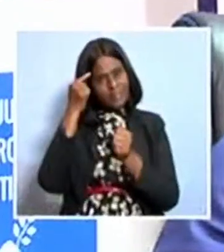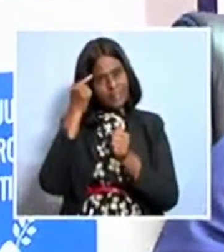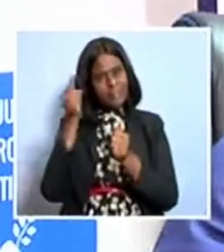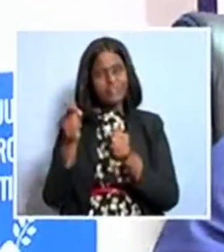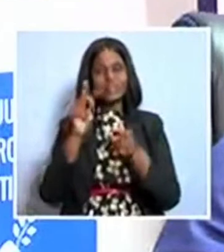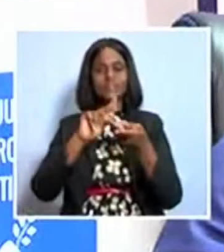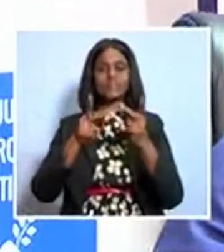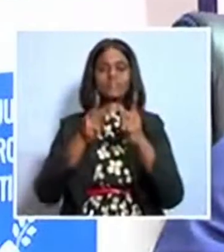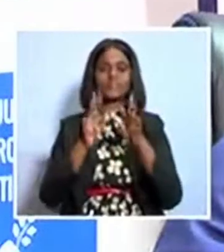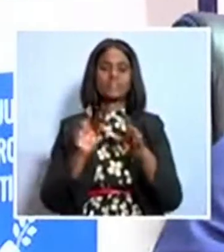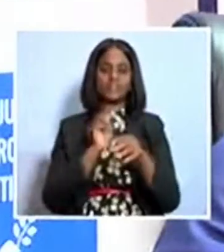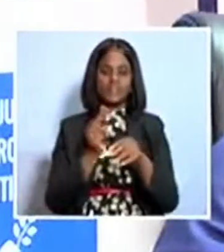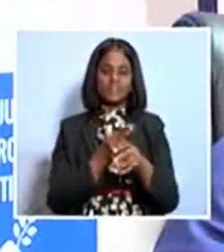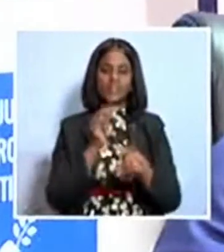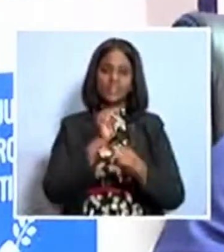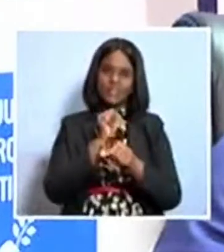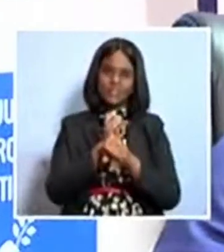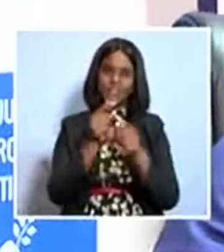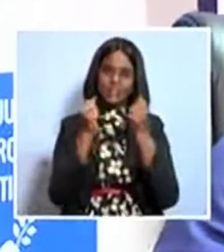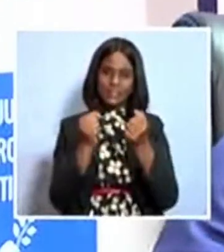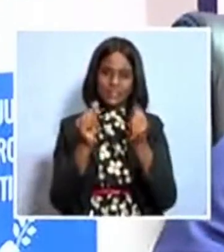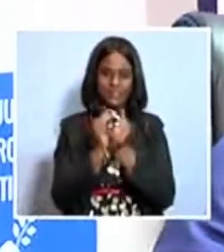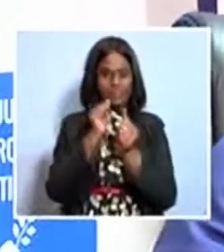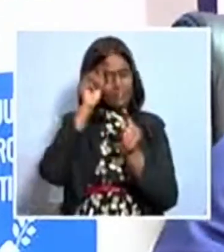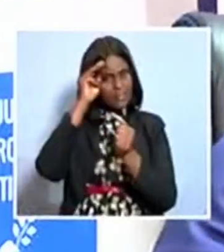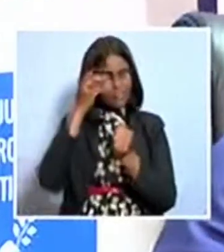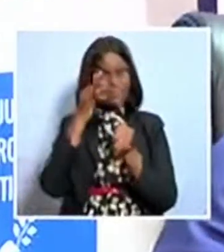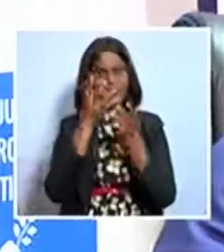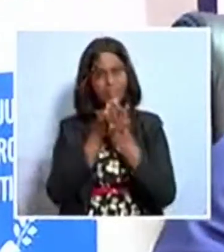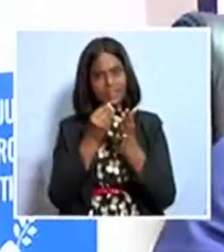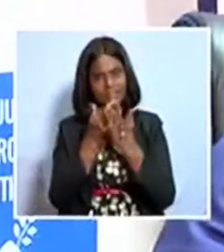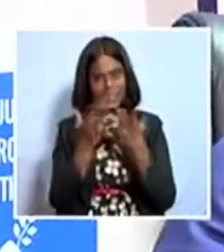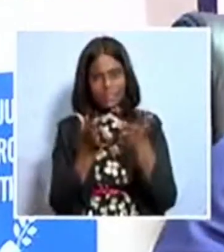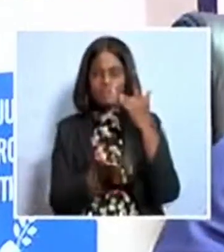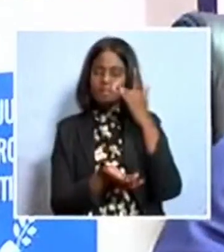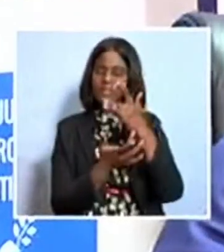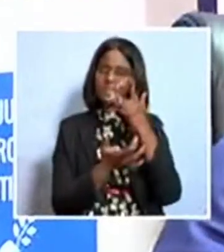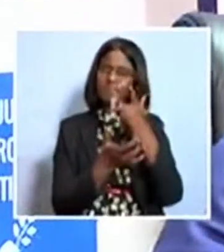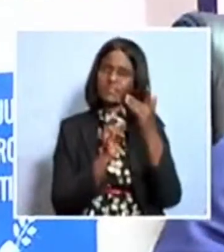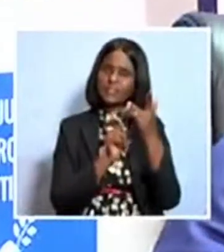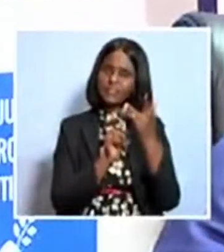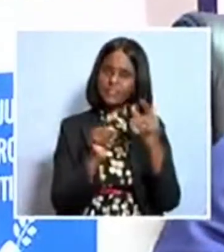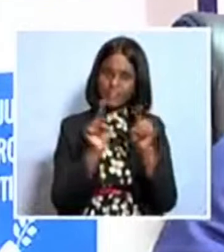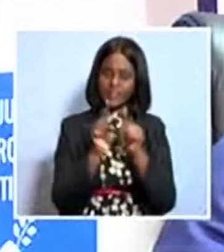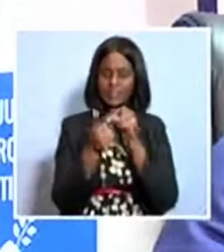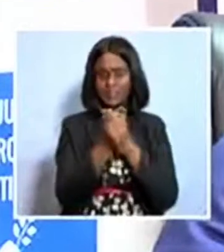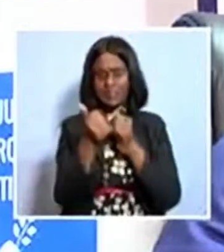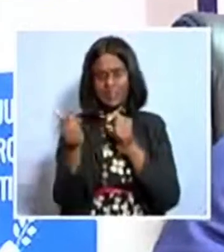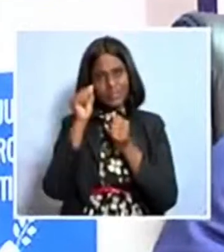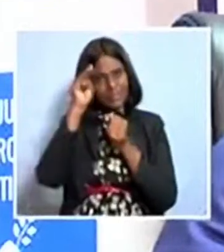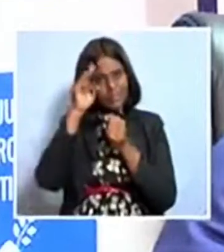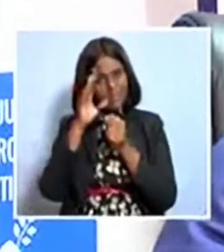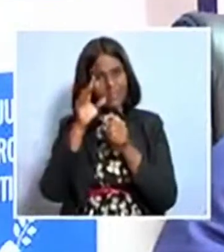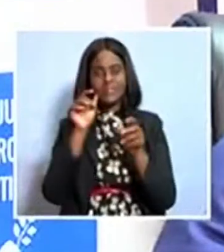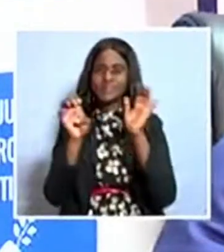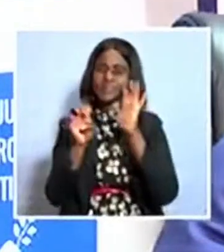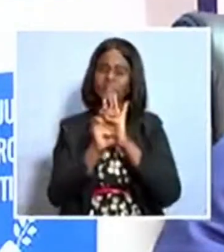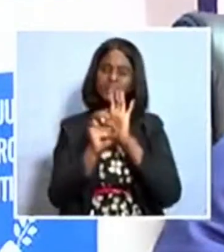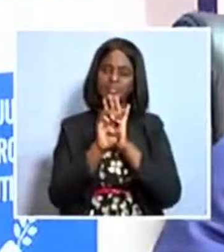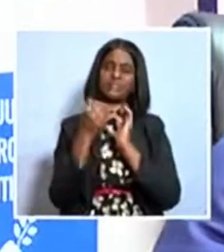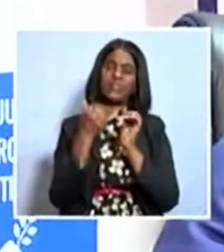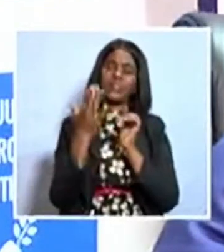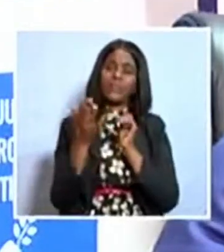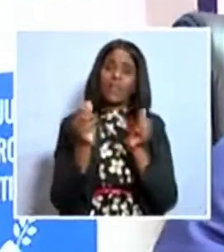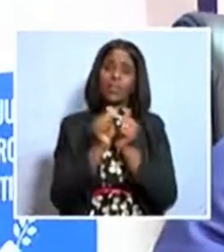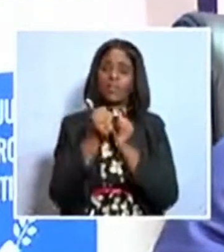partners. We work very strongly with our Ministry of Finance, Ministry of Technology, and a few other key ministries, key line ministries, and